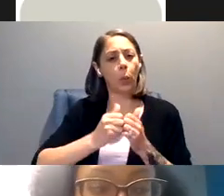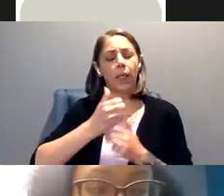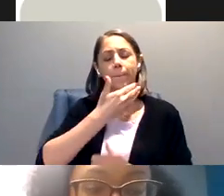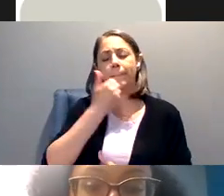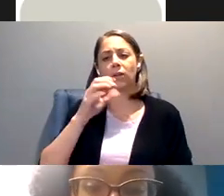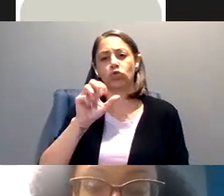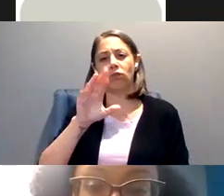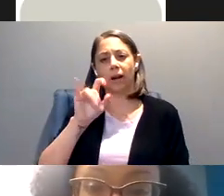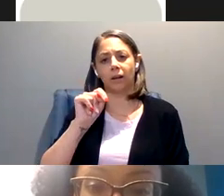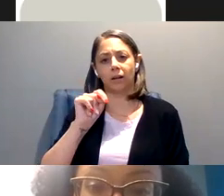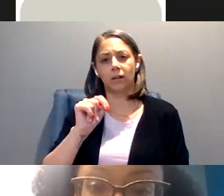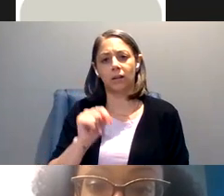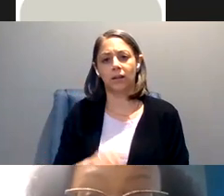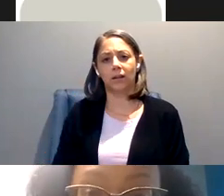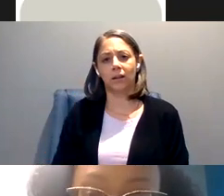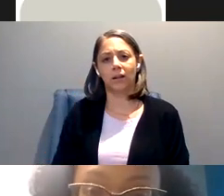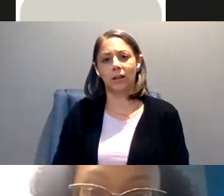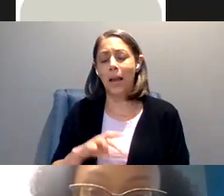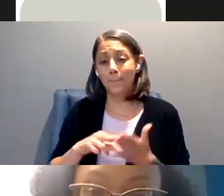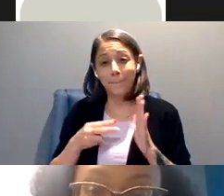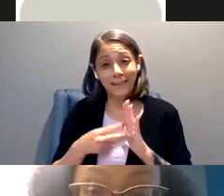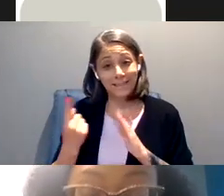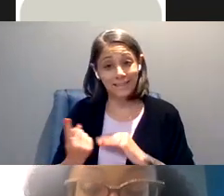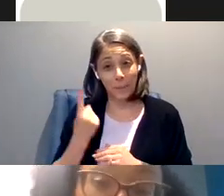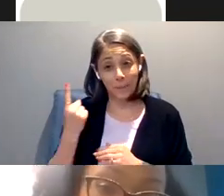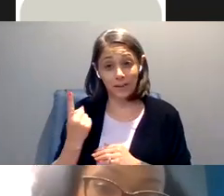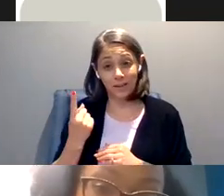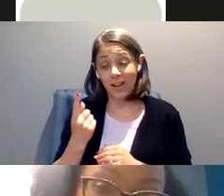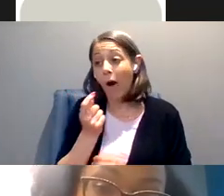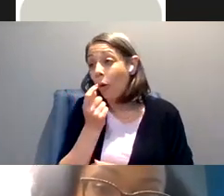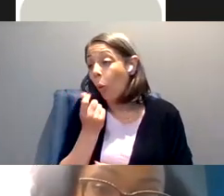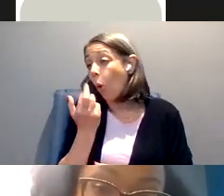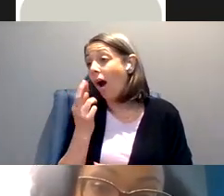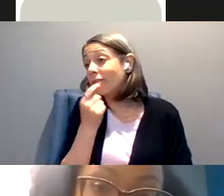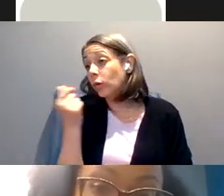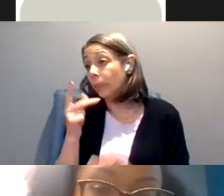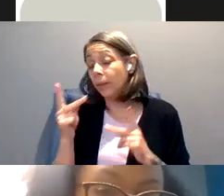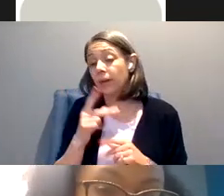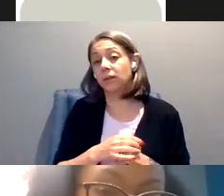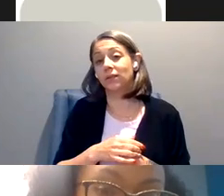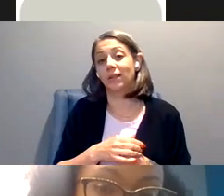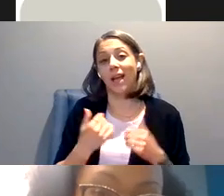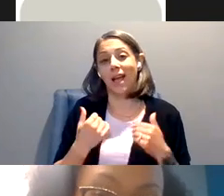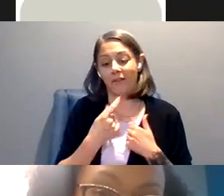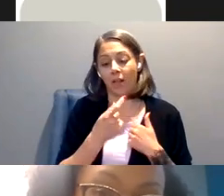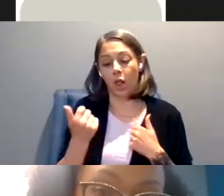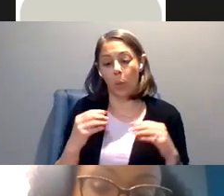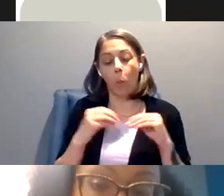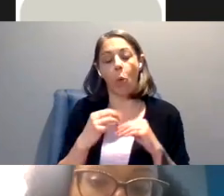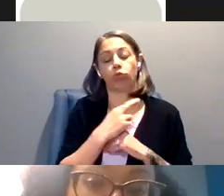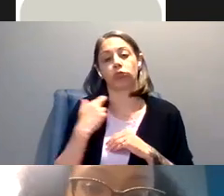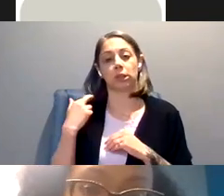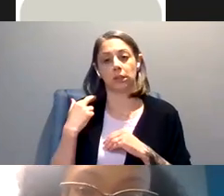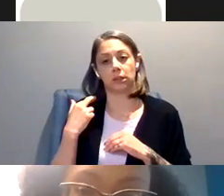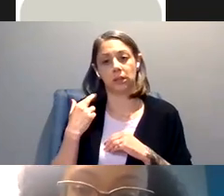environment is that it means that somebody, a few somebodies maybe, have a little bit more at risk, have a